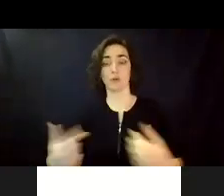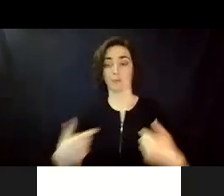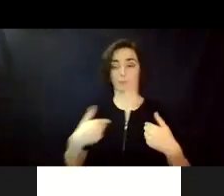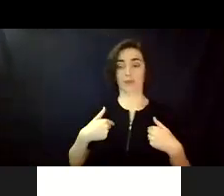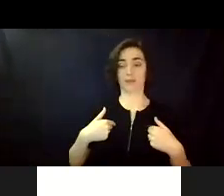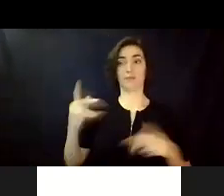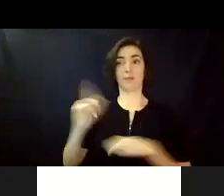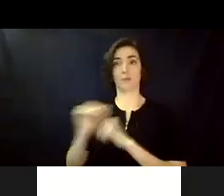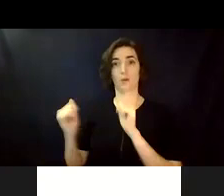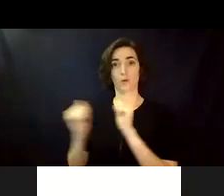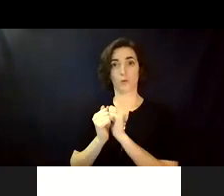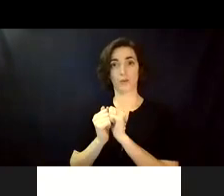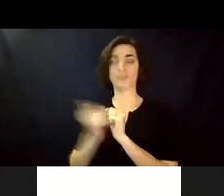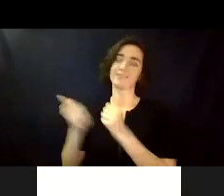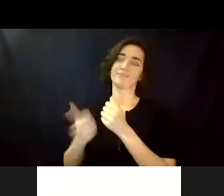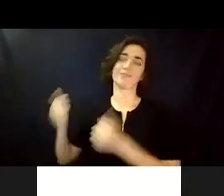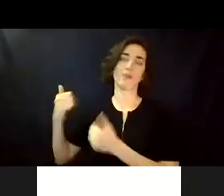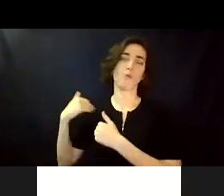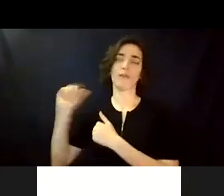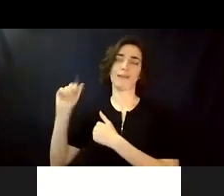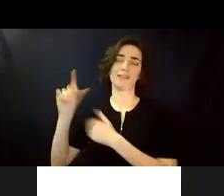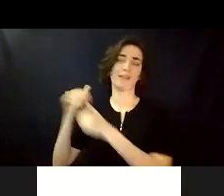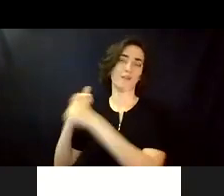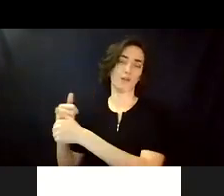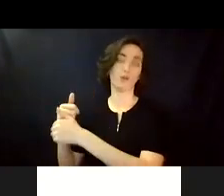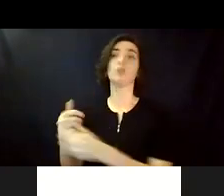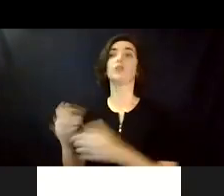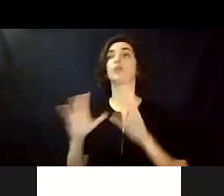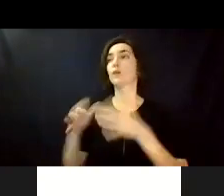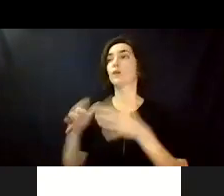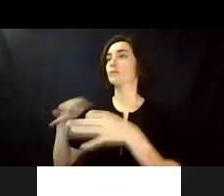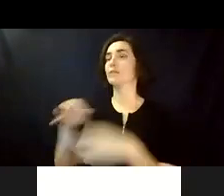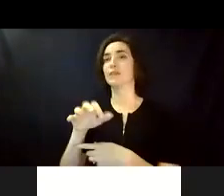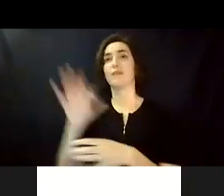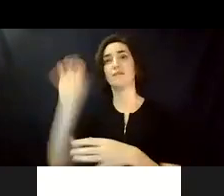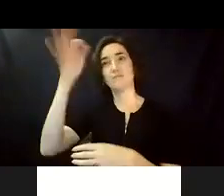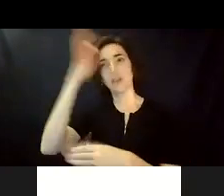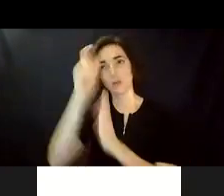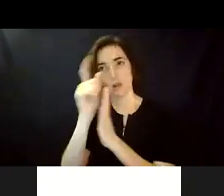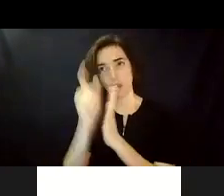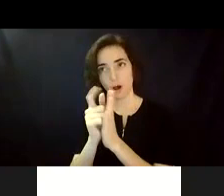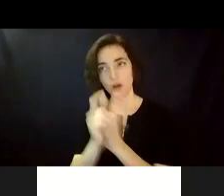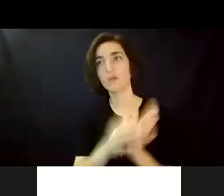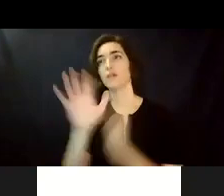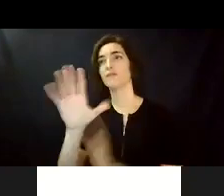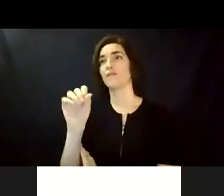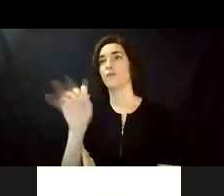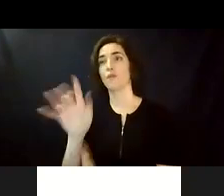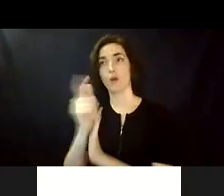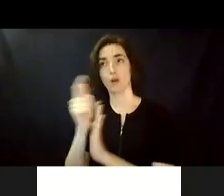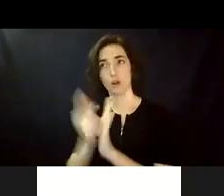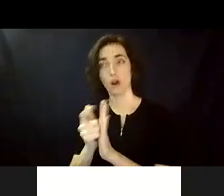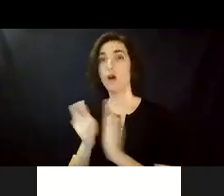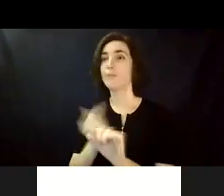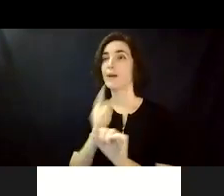colleague who's over ADA compliance will go through the federal laws, 504 laws, to make sure that our faculty understand that even though